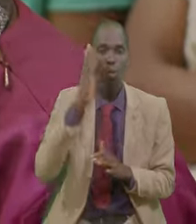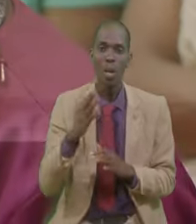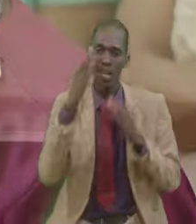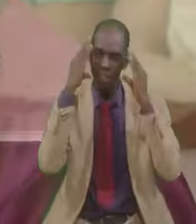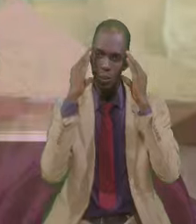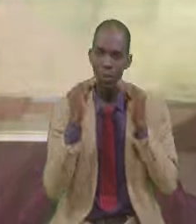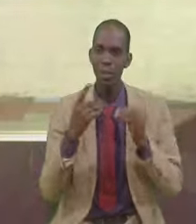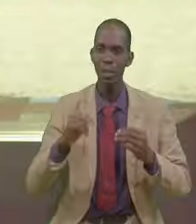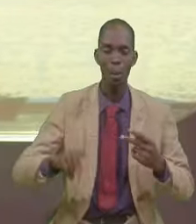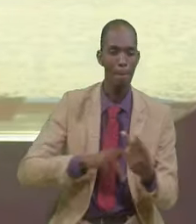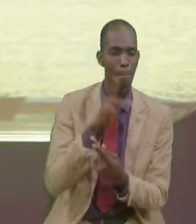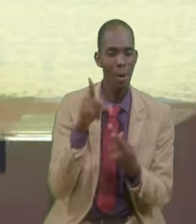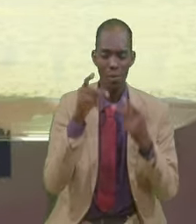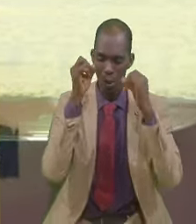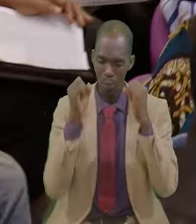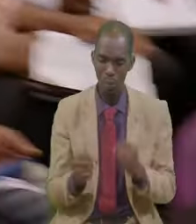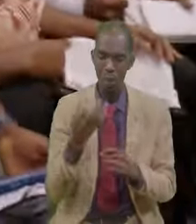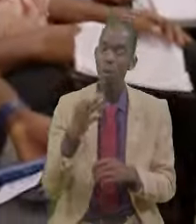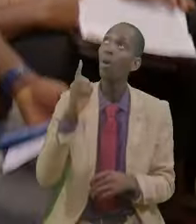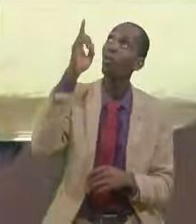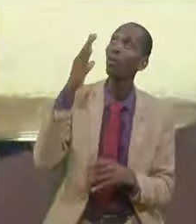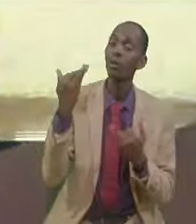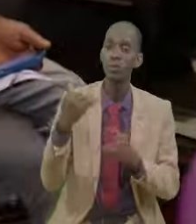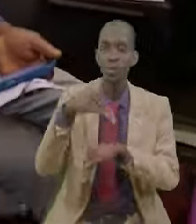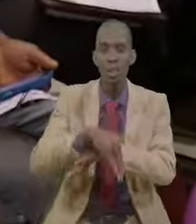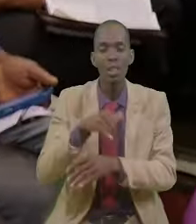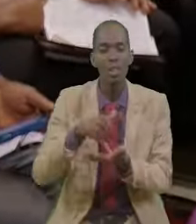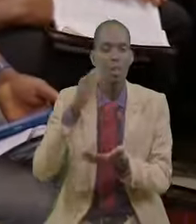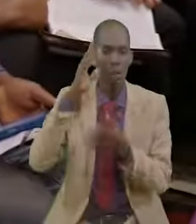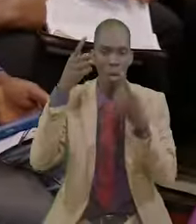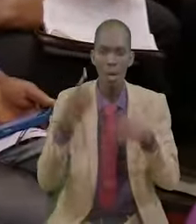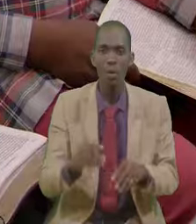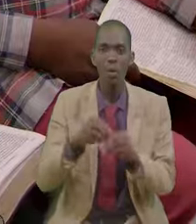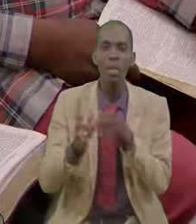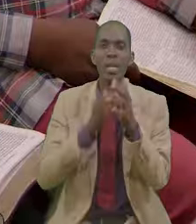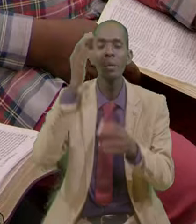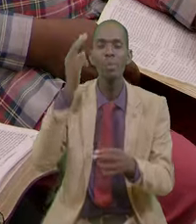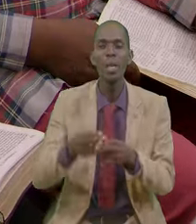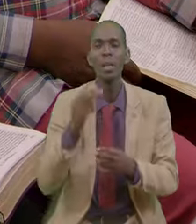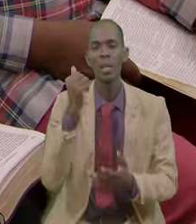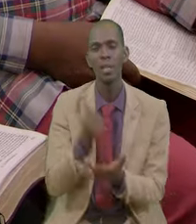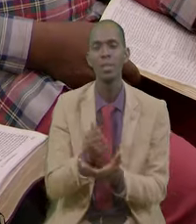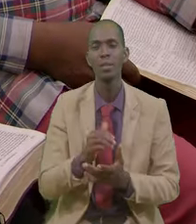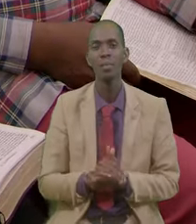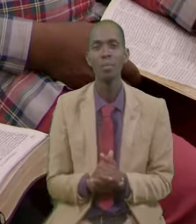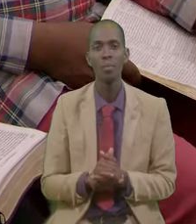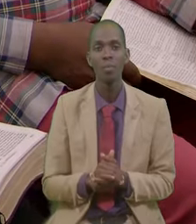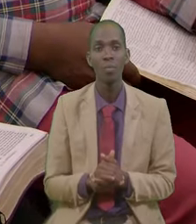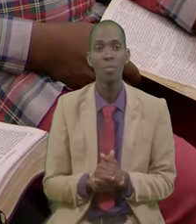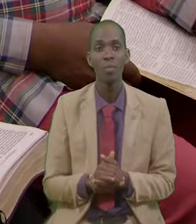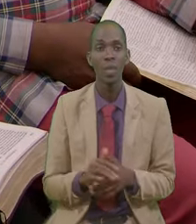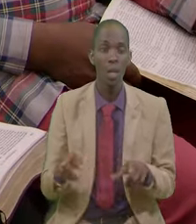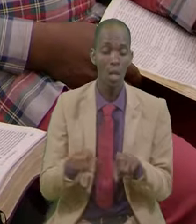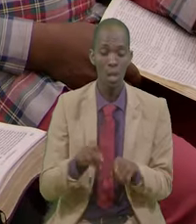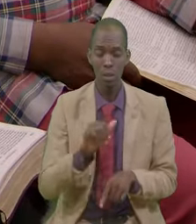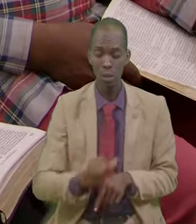perfect power of God tonight. It will happen in Jesus' name. As a child